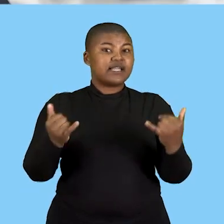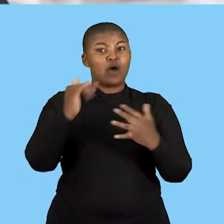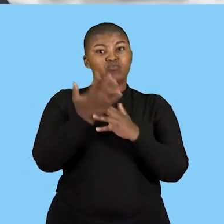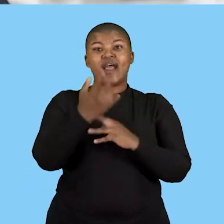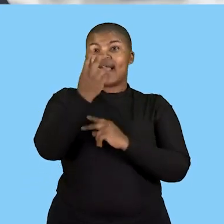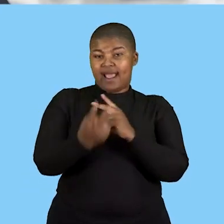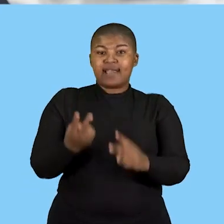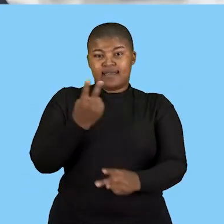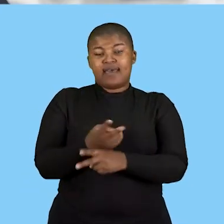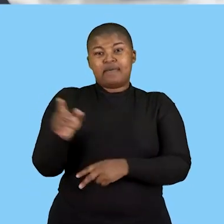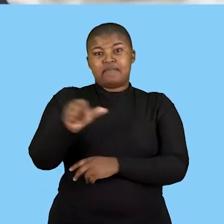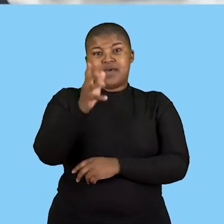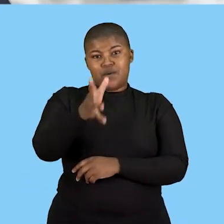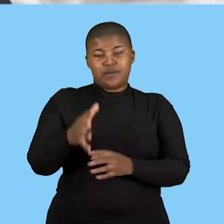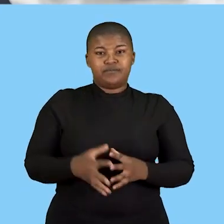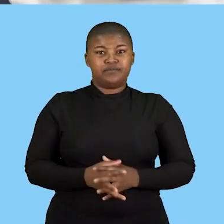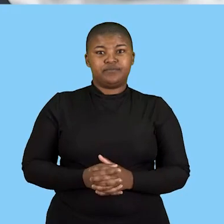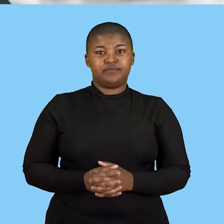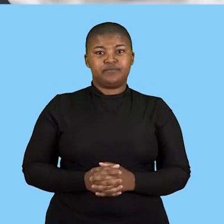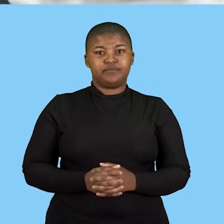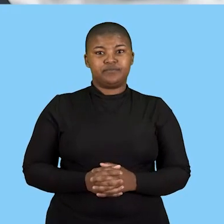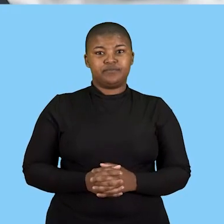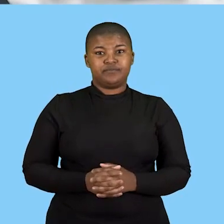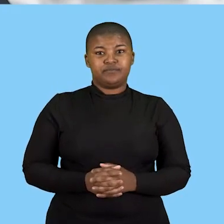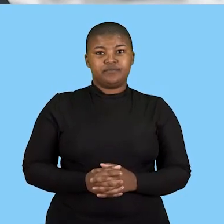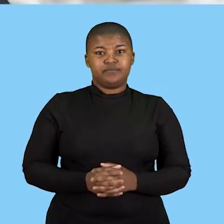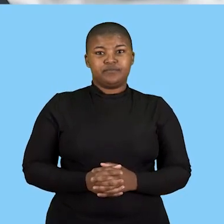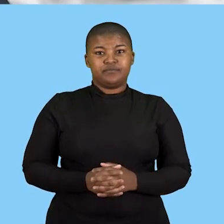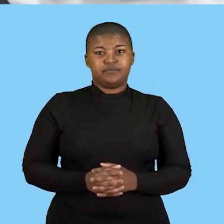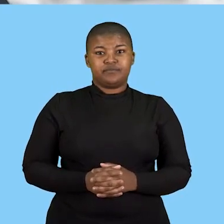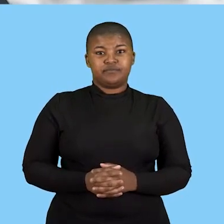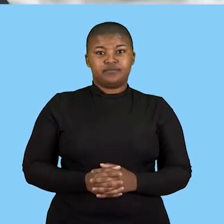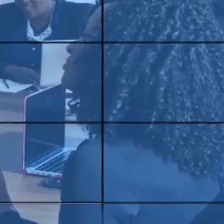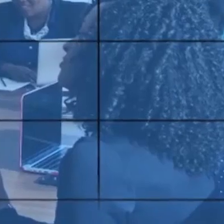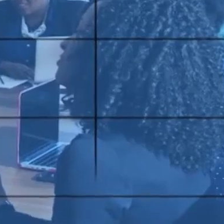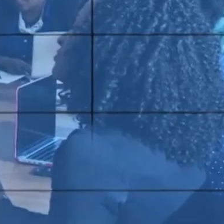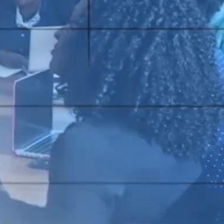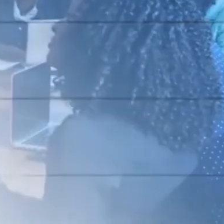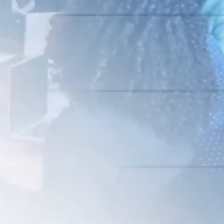can take another short break and we will continue when we wrap up our lesson.